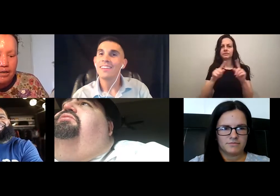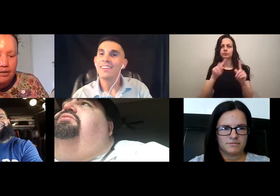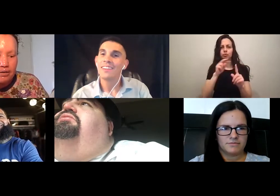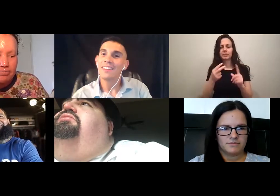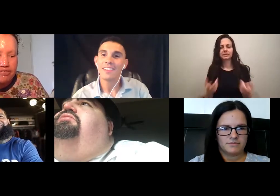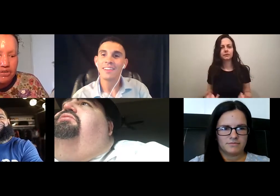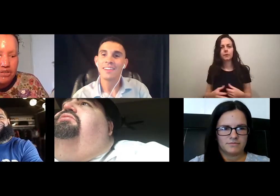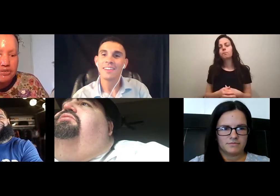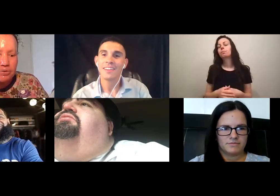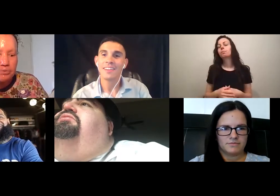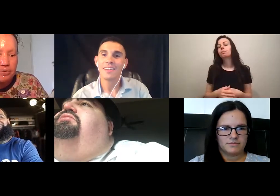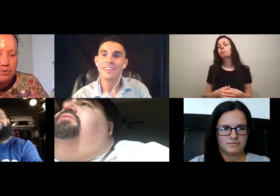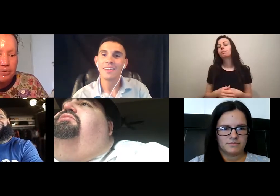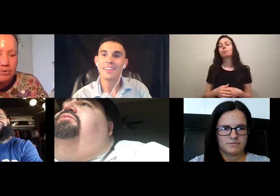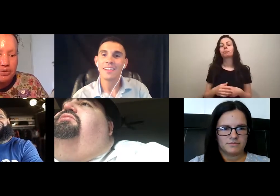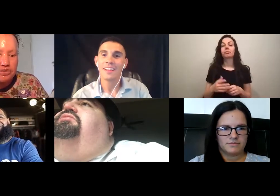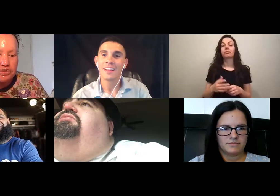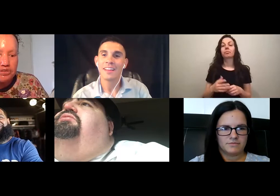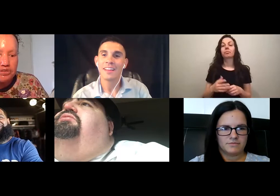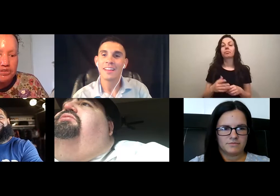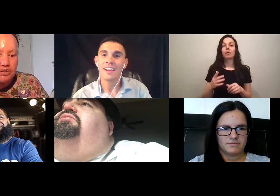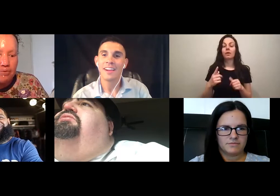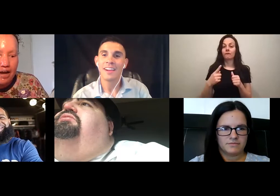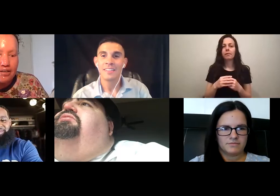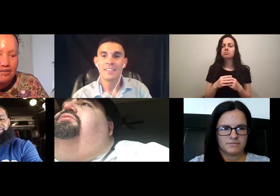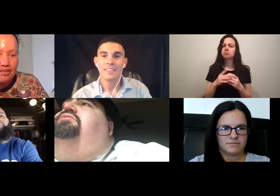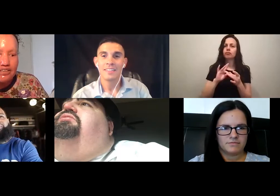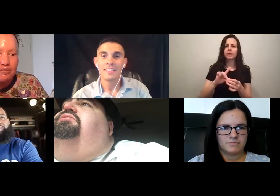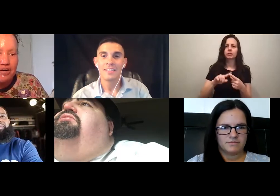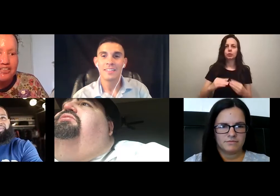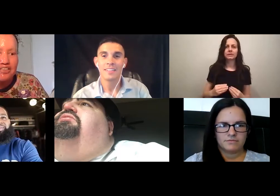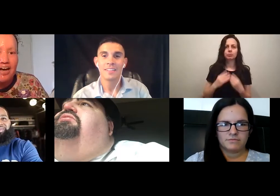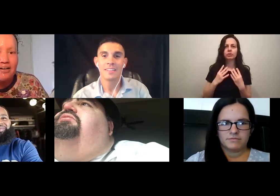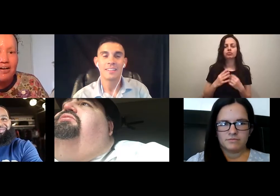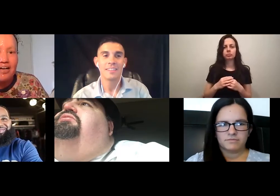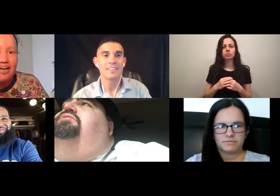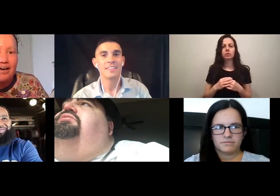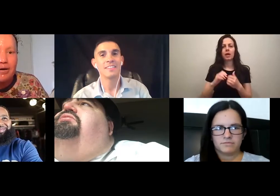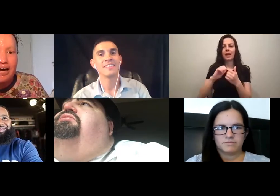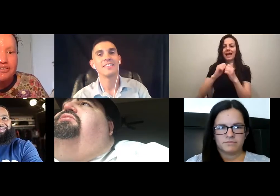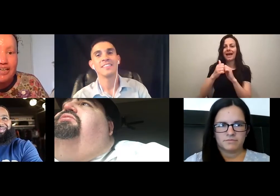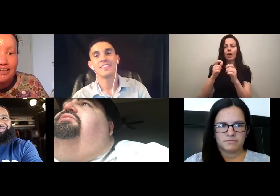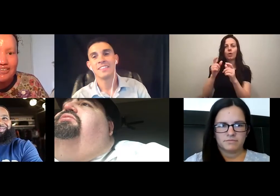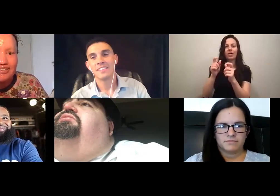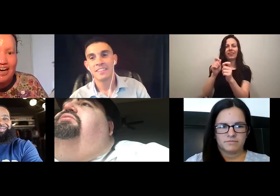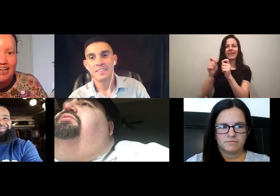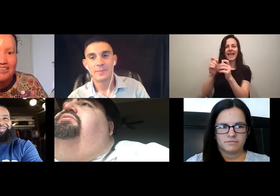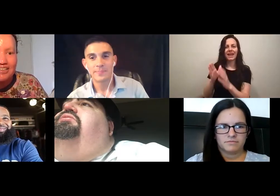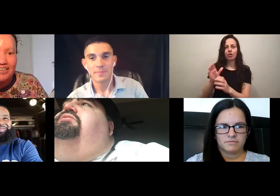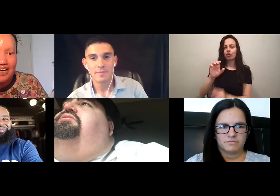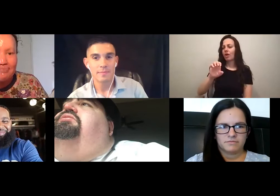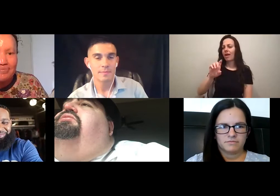my first thought was around inspiration and around how perhaps the editors